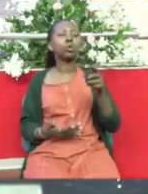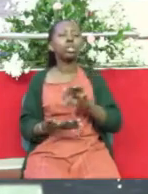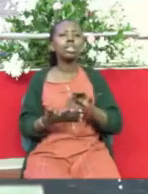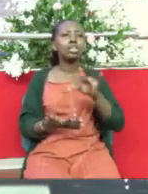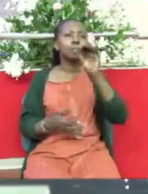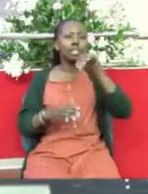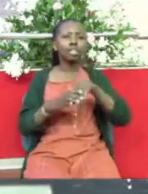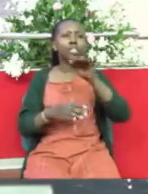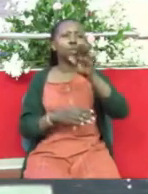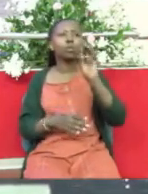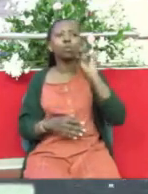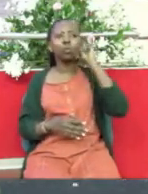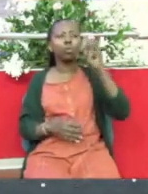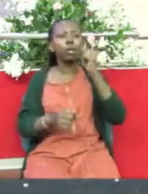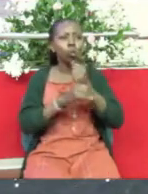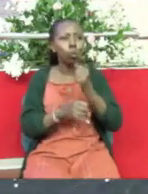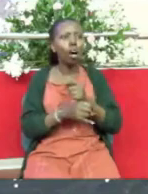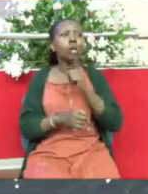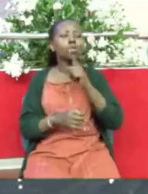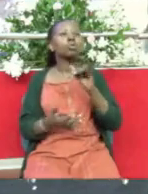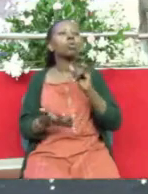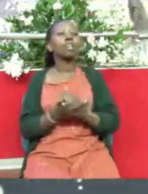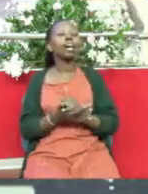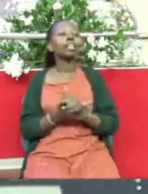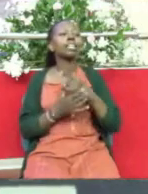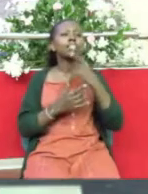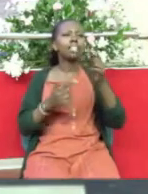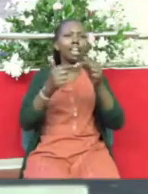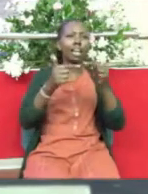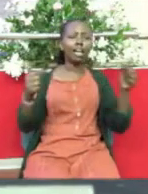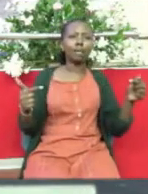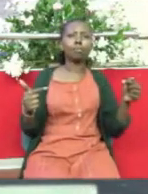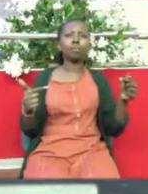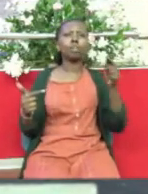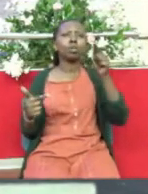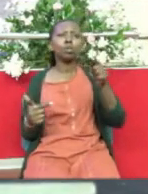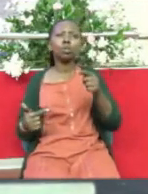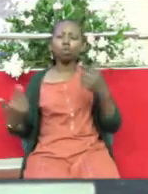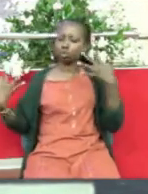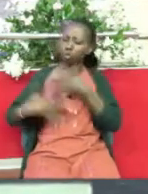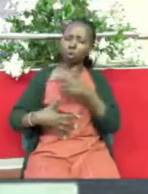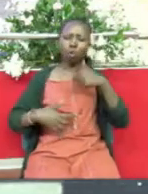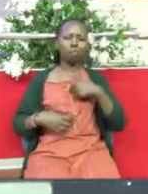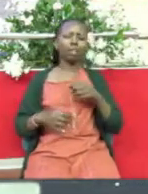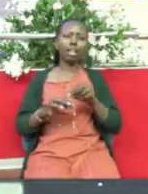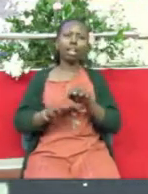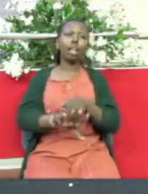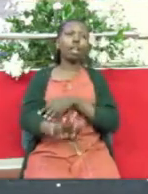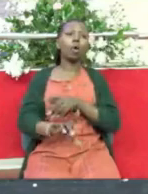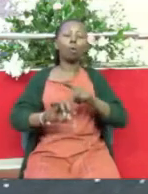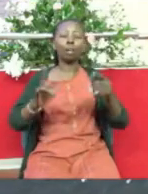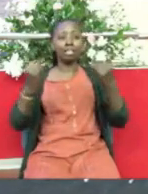will be stirred up so that you can arise and tell the enemy, you have been scaring me long enough. It is